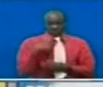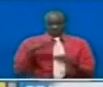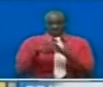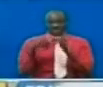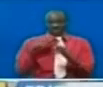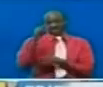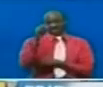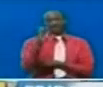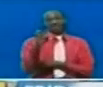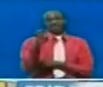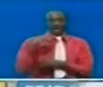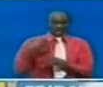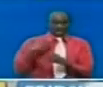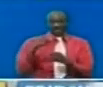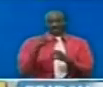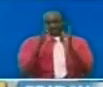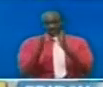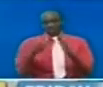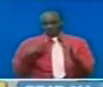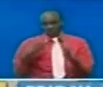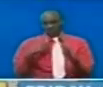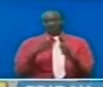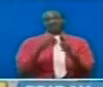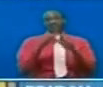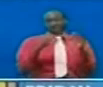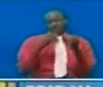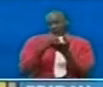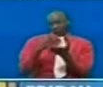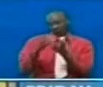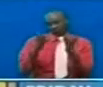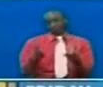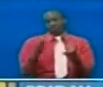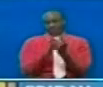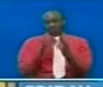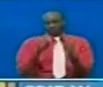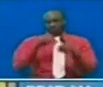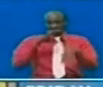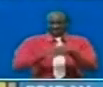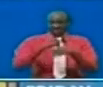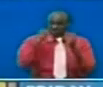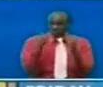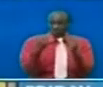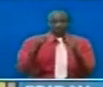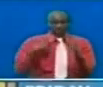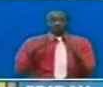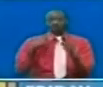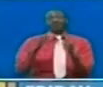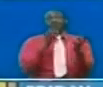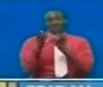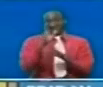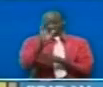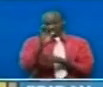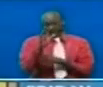the SME, retail, personal and mortgage banking segment, where it's yet to establish a strong footing and show up its core business in